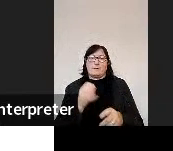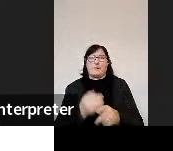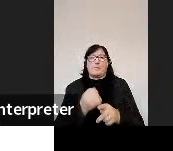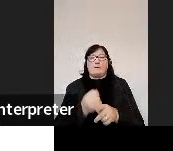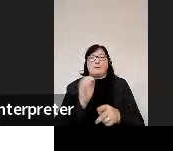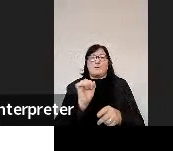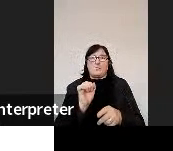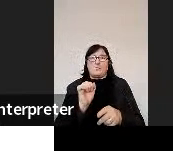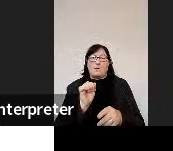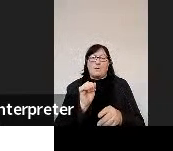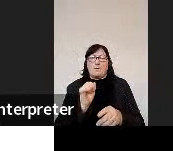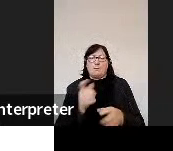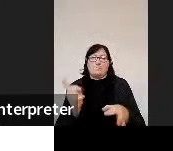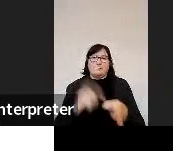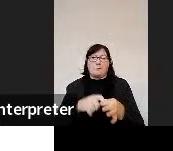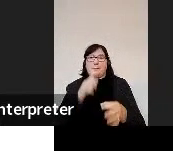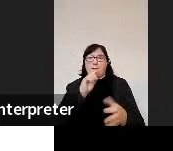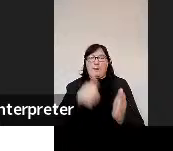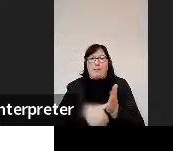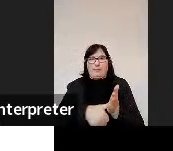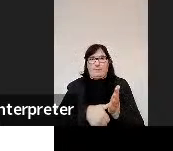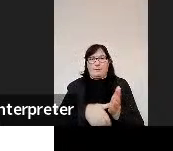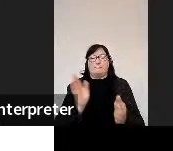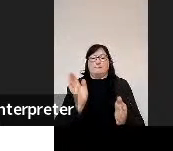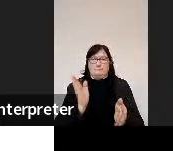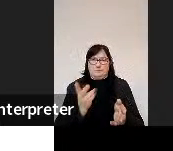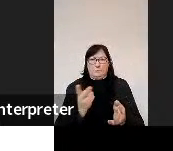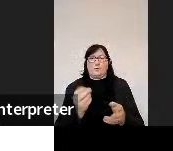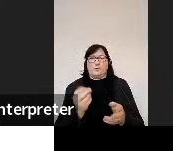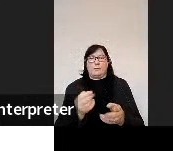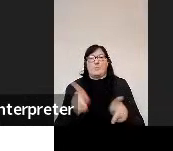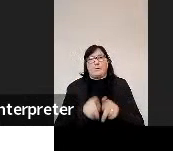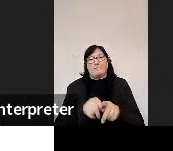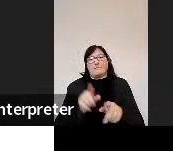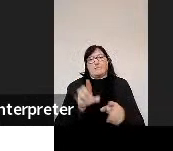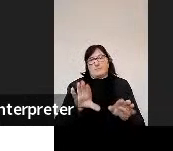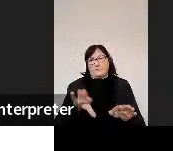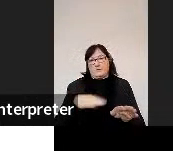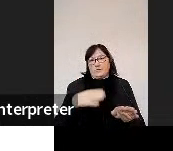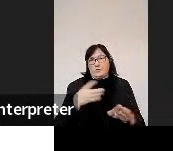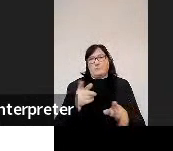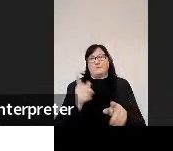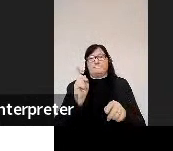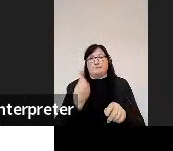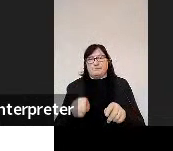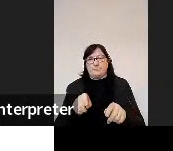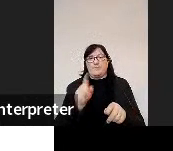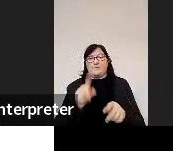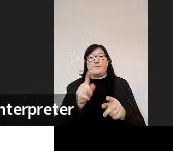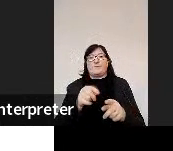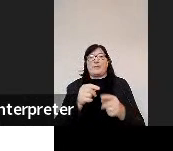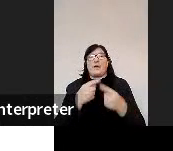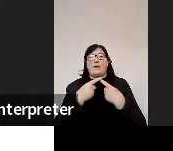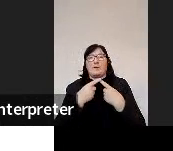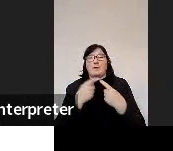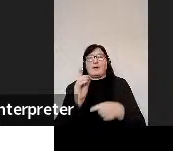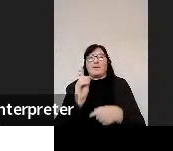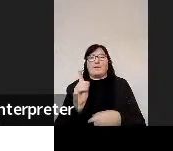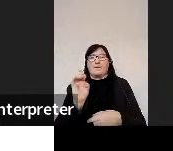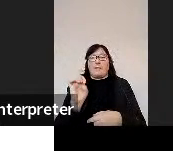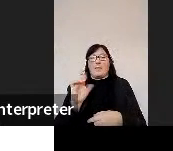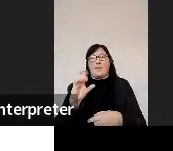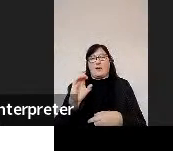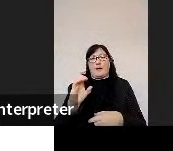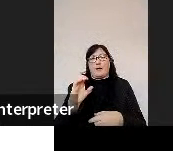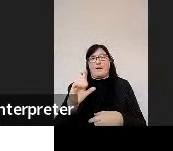After you've attached all of the documents, you may then click on the declaration. Once you've clicked on the declaration, you will then see the